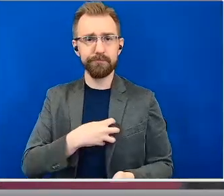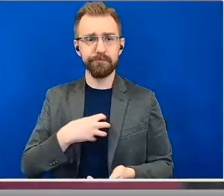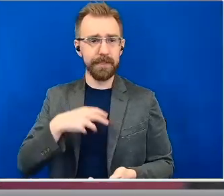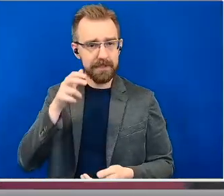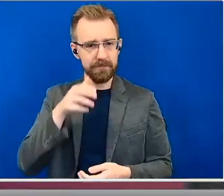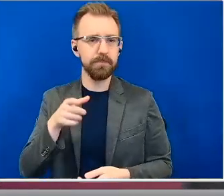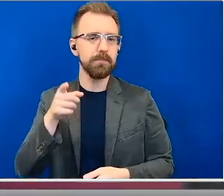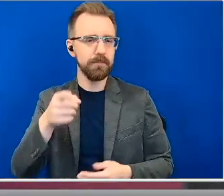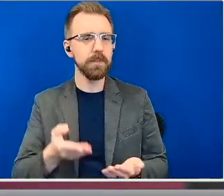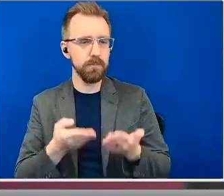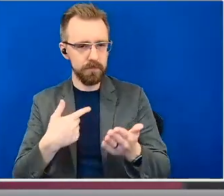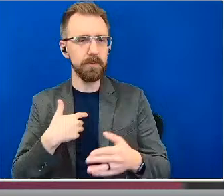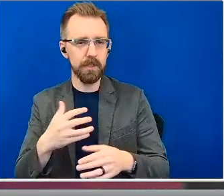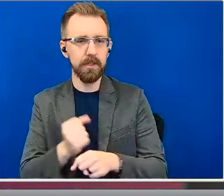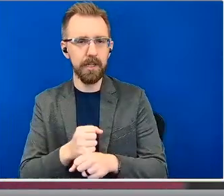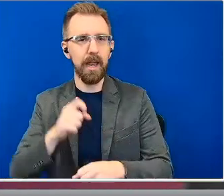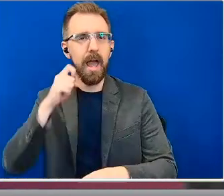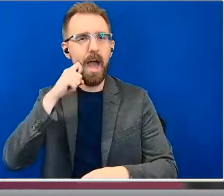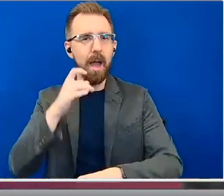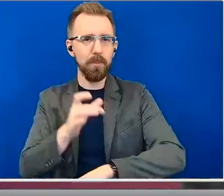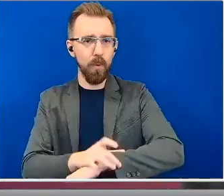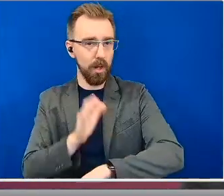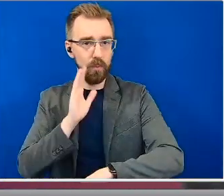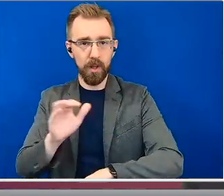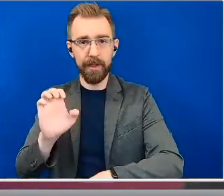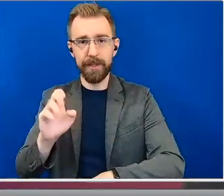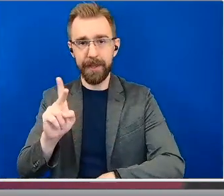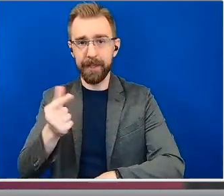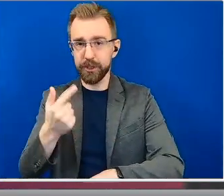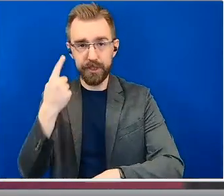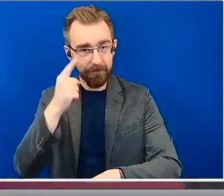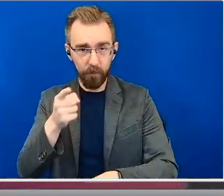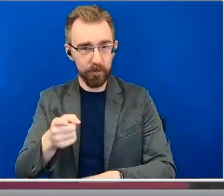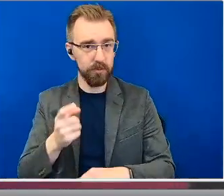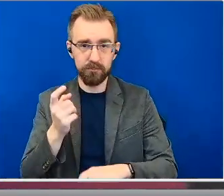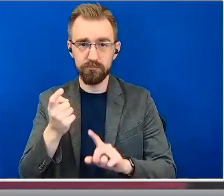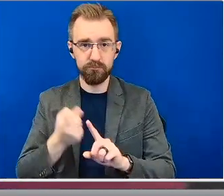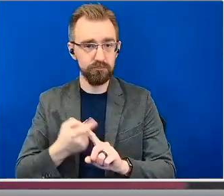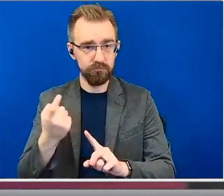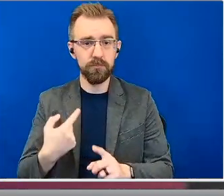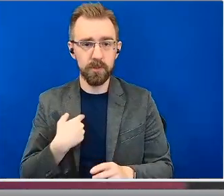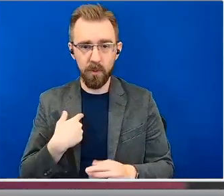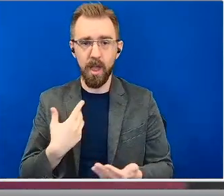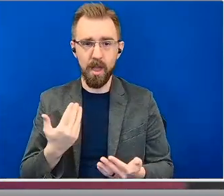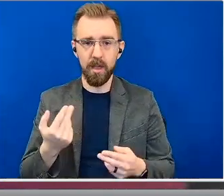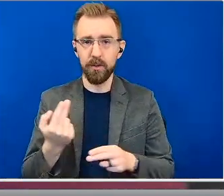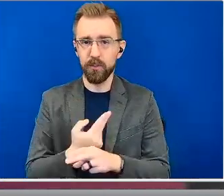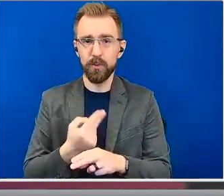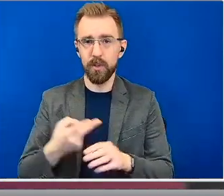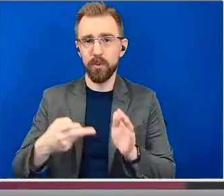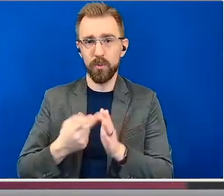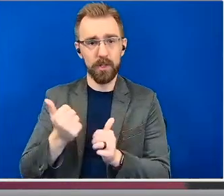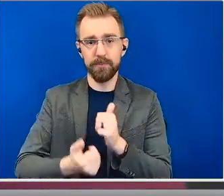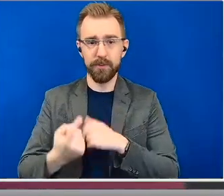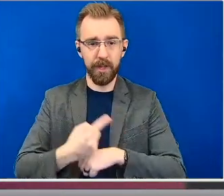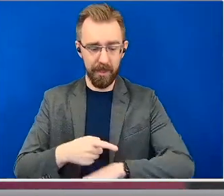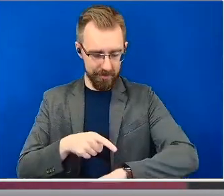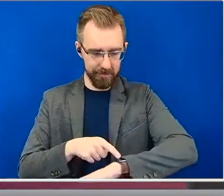Apple Watch, and it'll do an EKG. So, Okay. and I do one twice a day now, and I'm